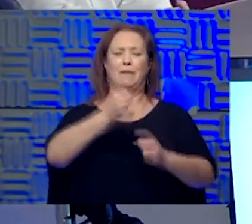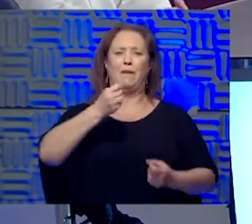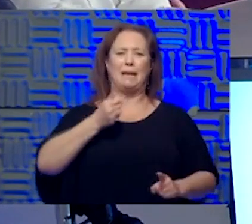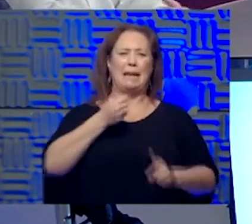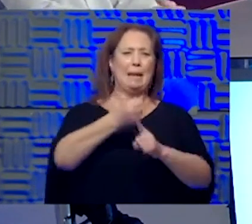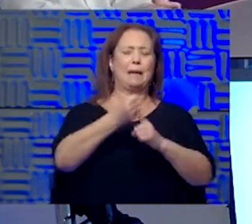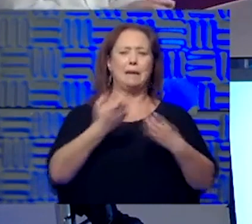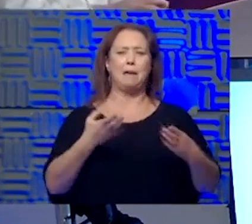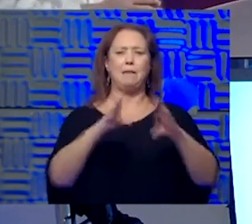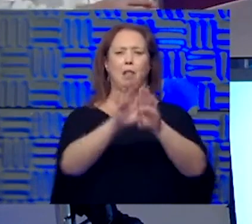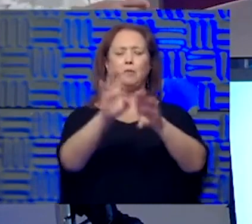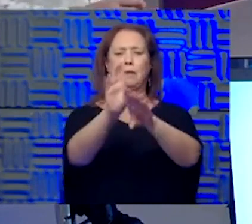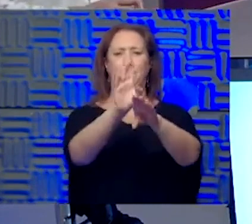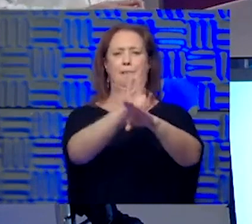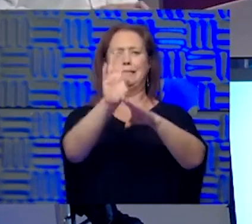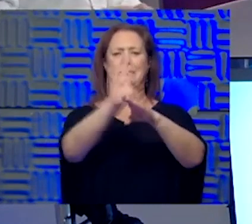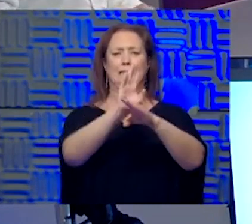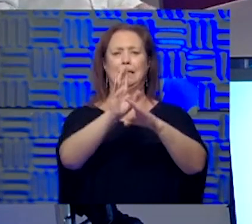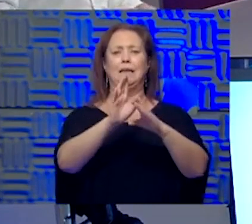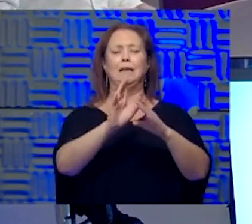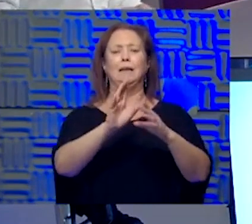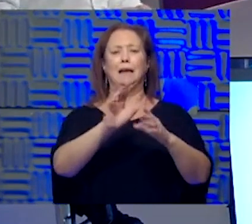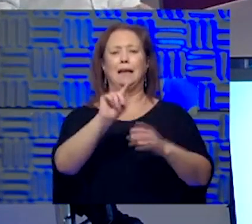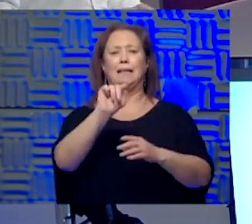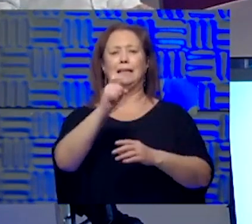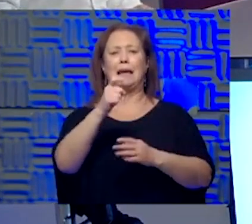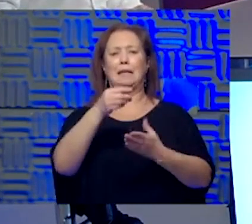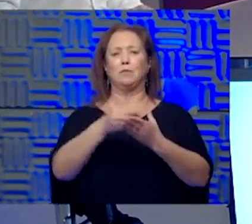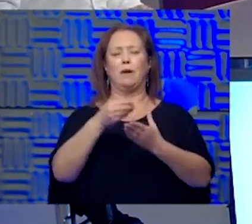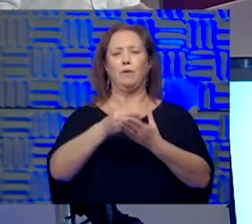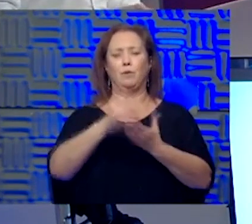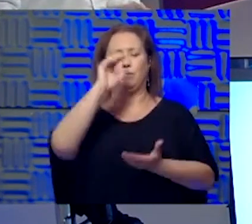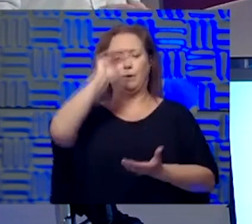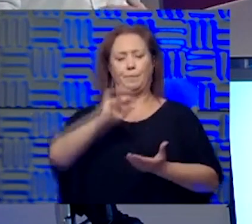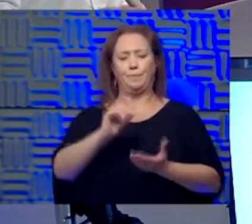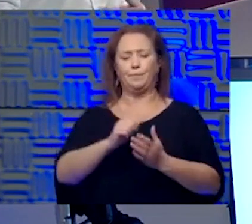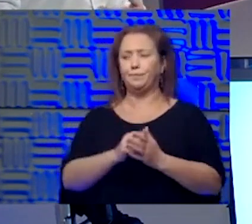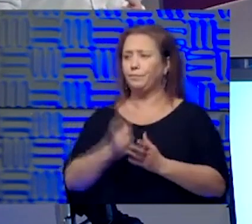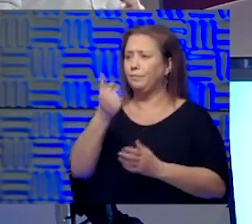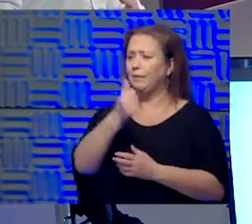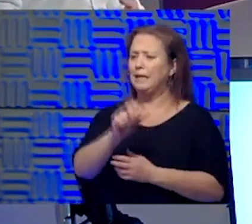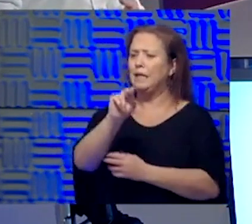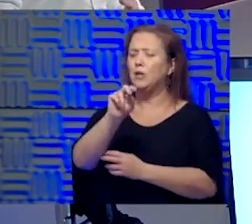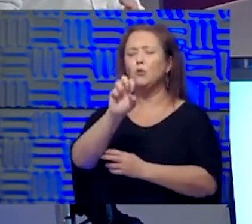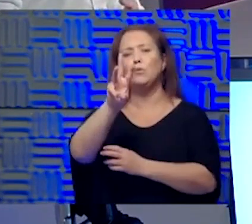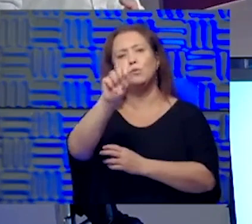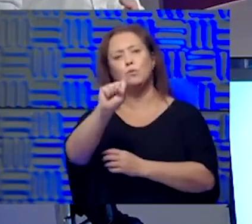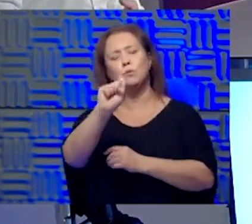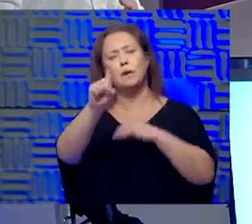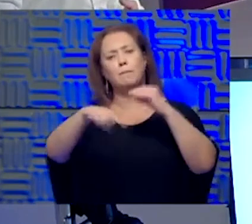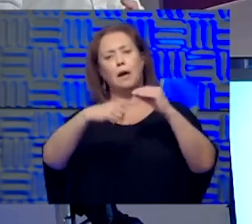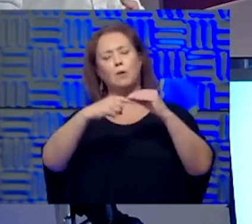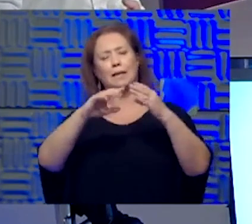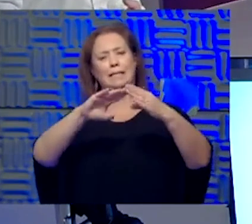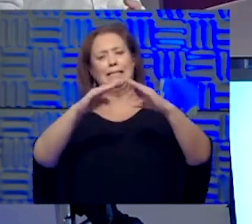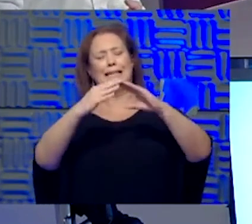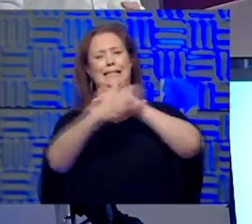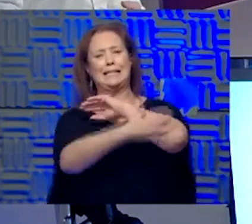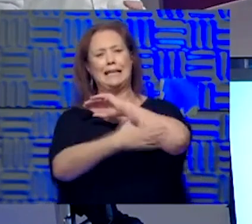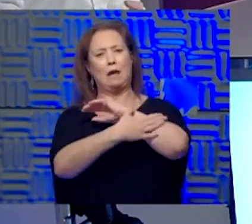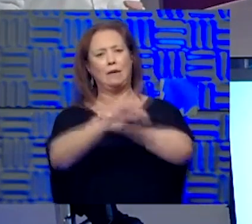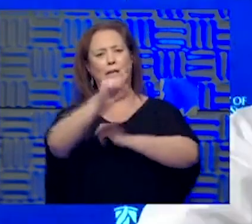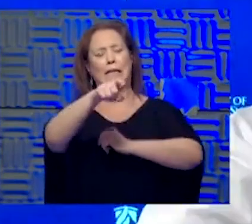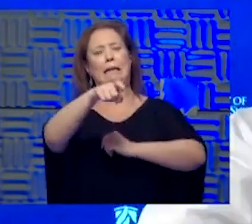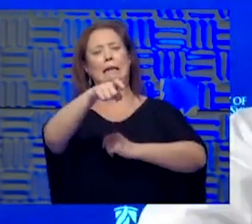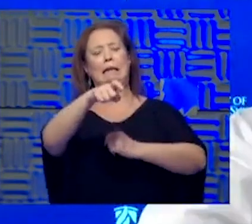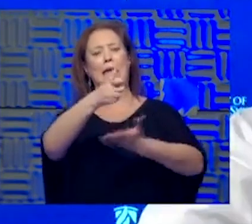the closing of businesses and lack of tax revenues? Senator, any new news around that, the question of cities and counties being